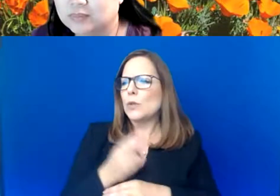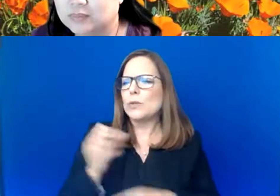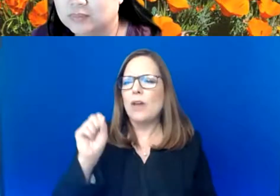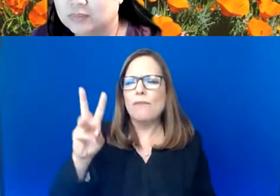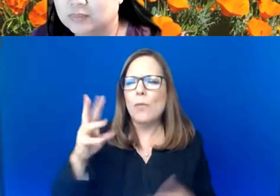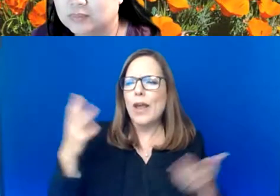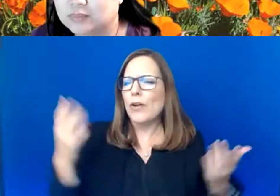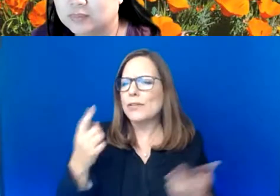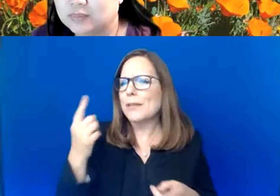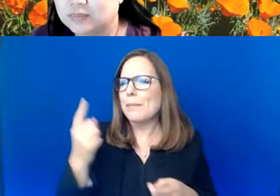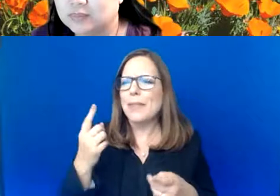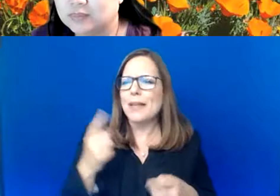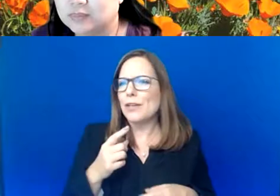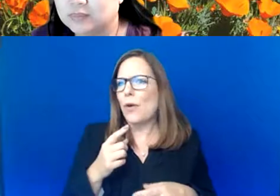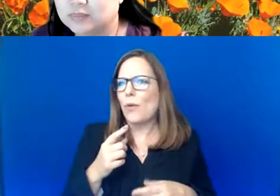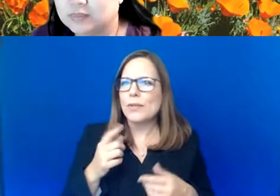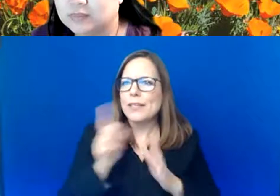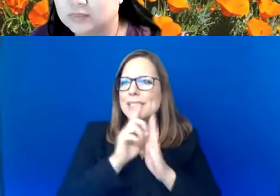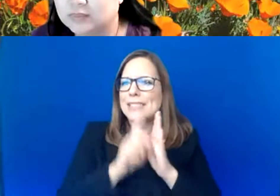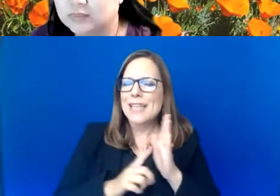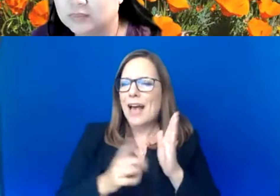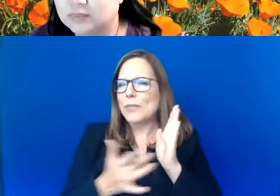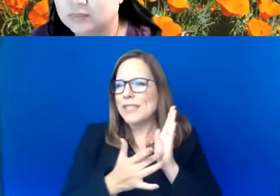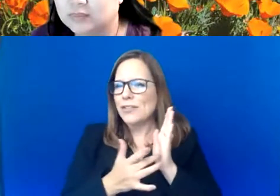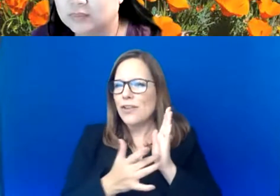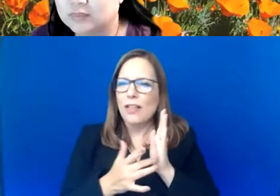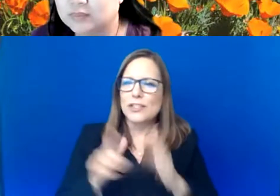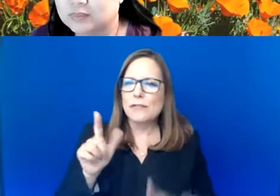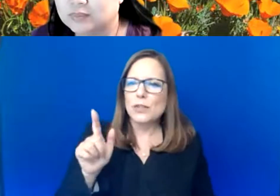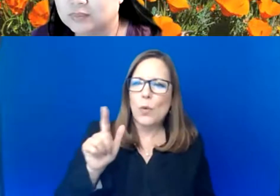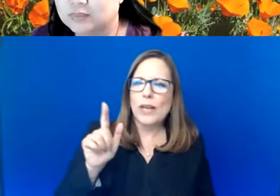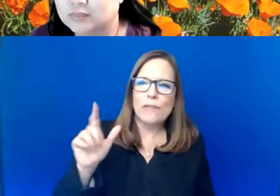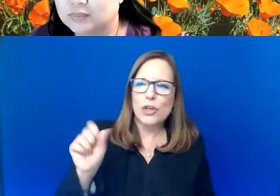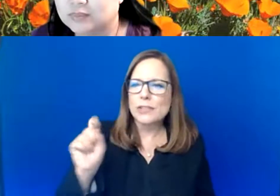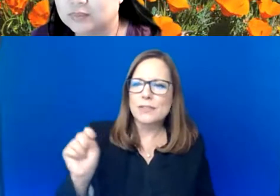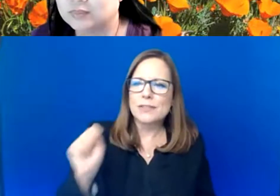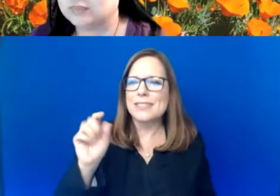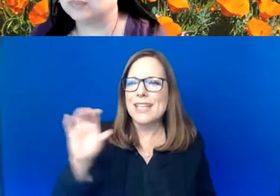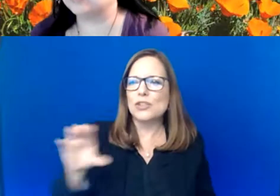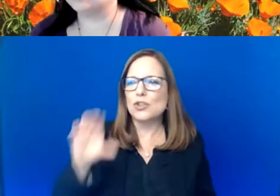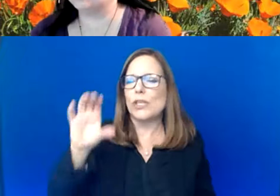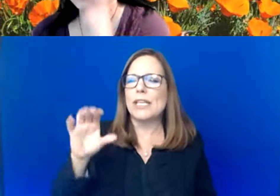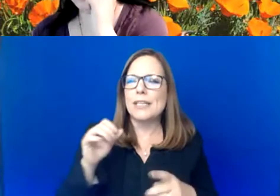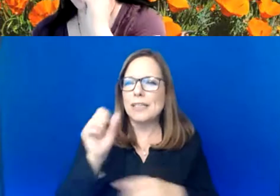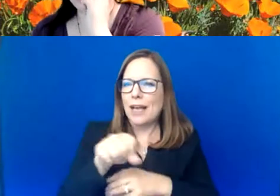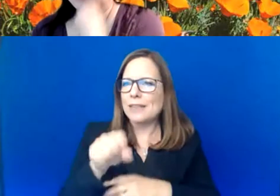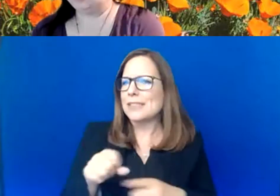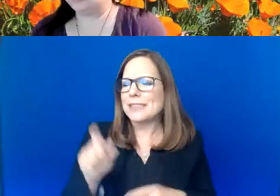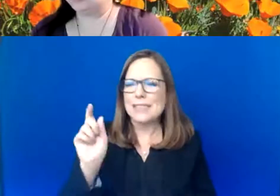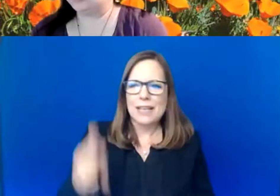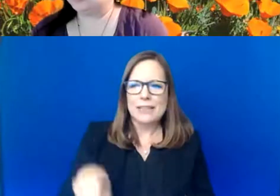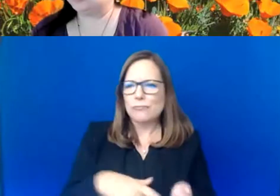century approach to some of these solutions is absolutely necessary